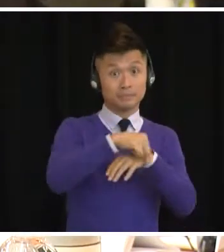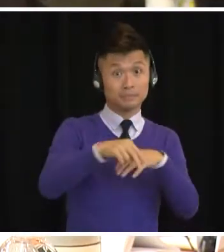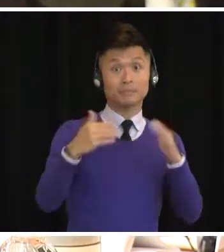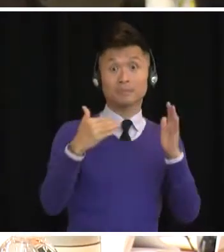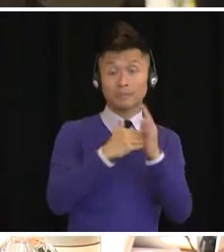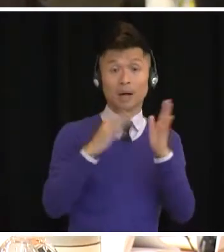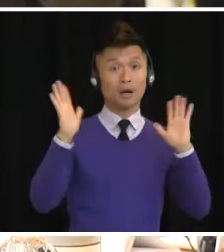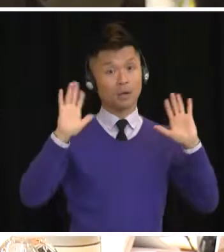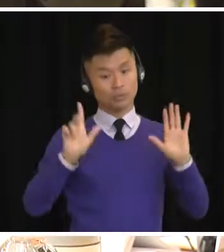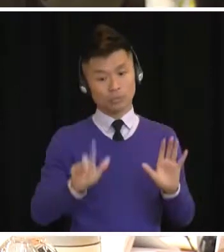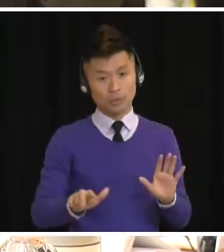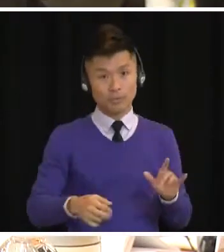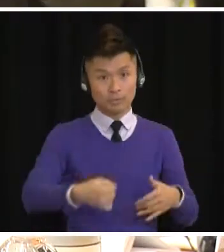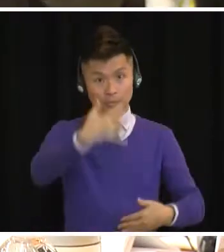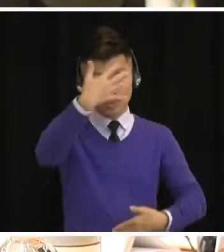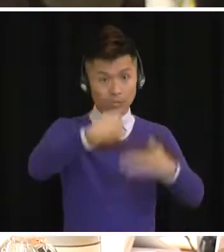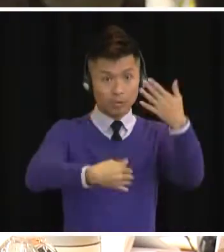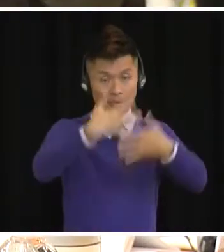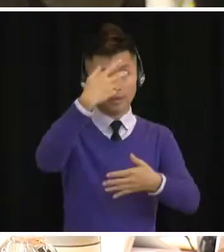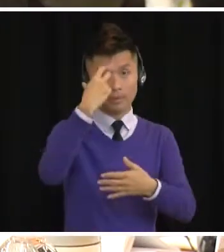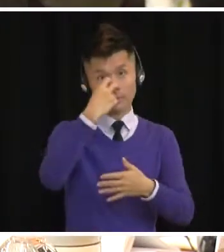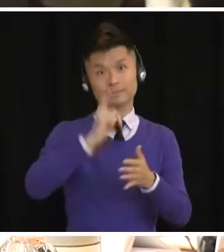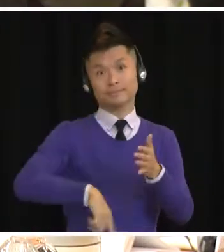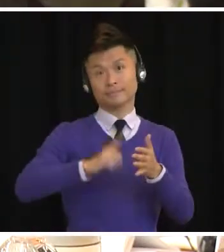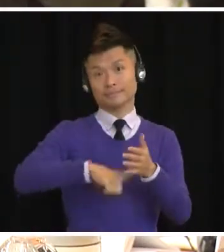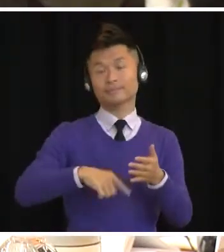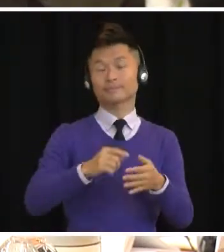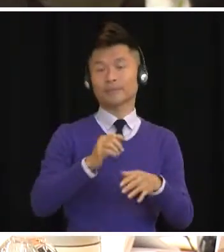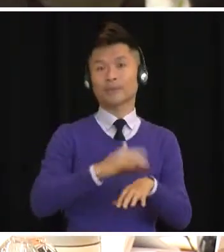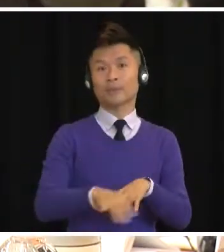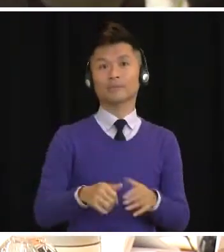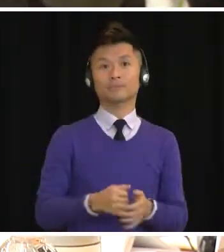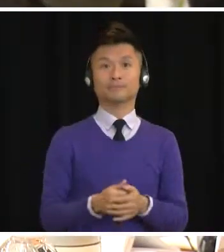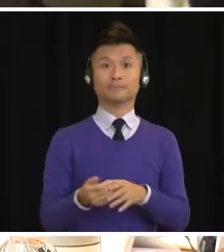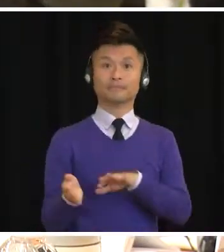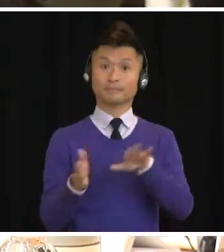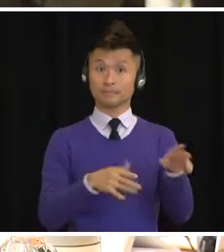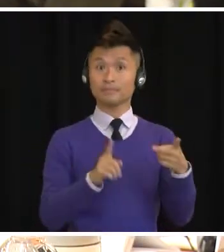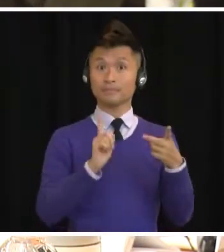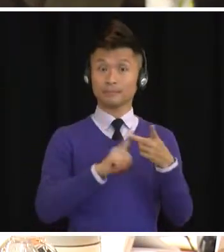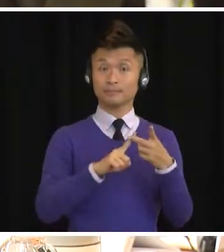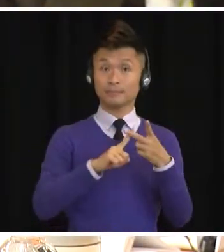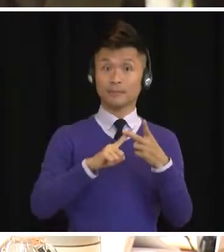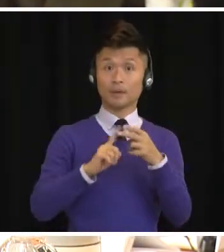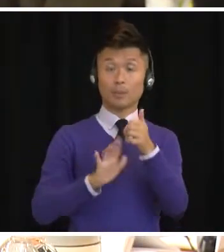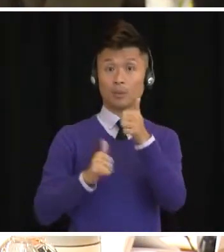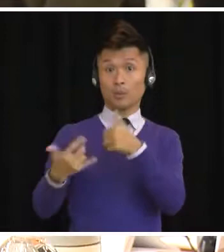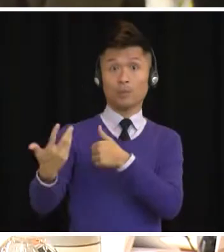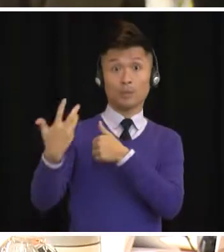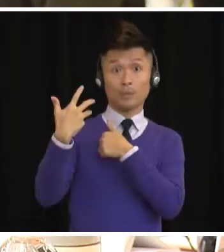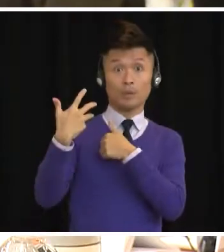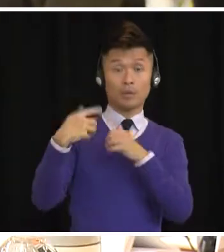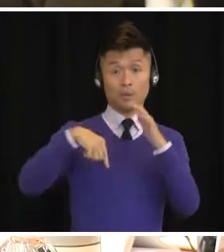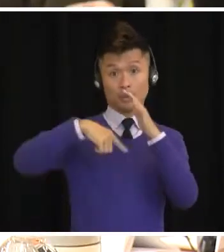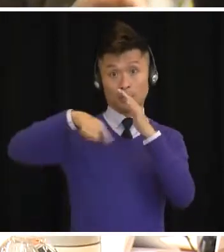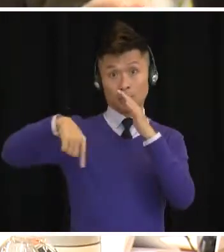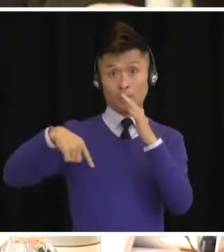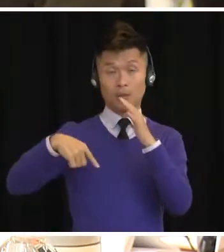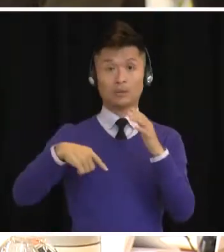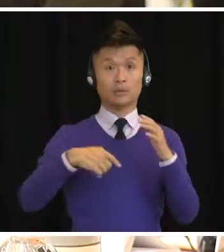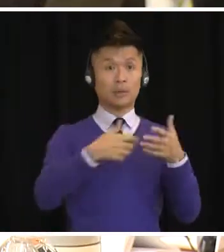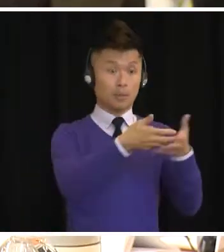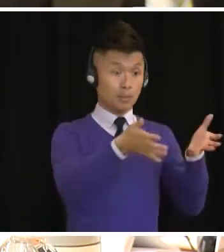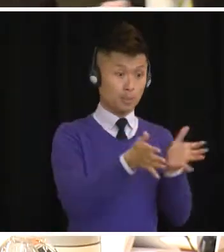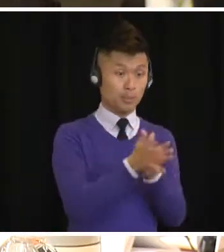the future, children will find their version of the website more friendly and accessible. And it